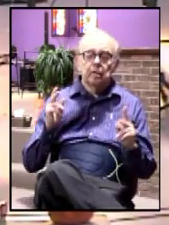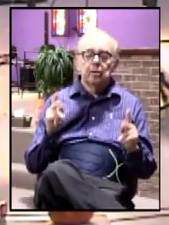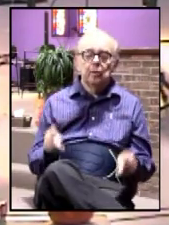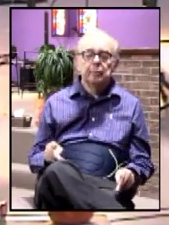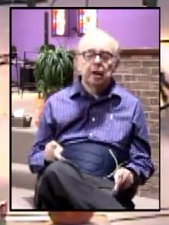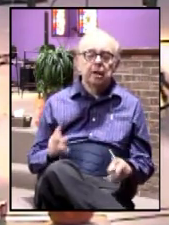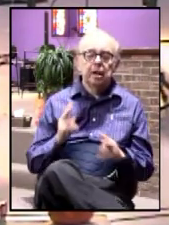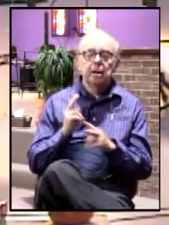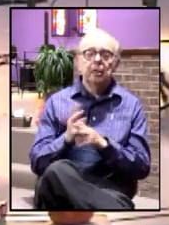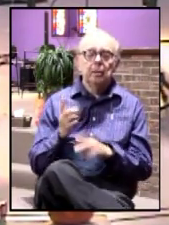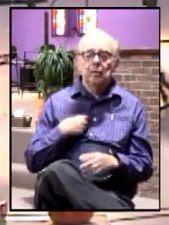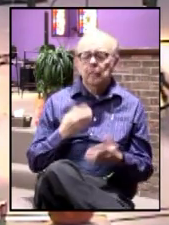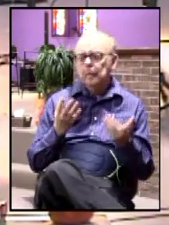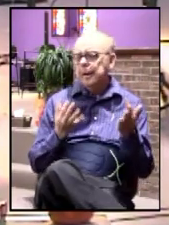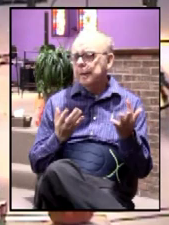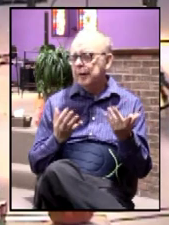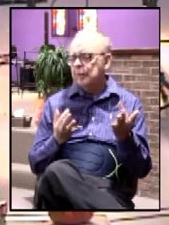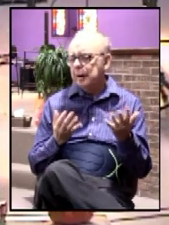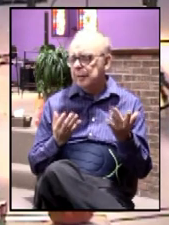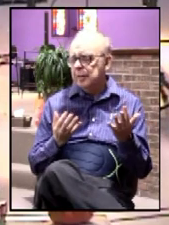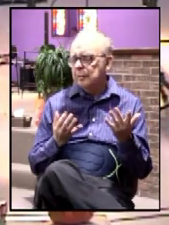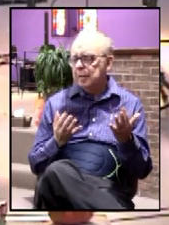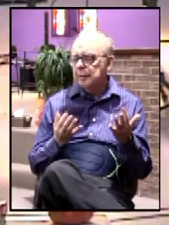Nobody cares. Hold on a minute.